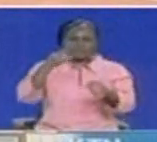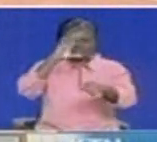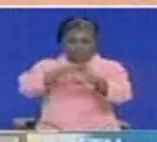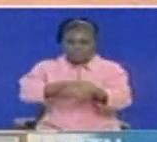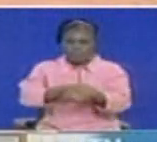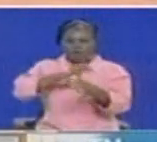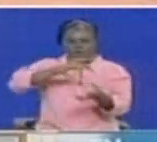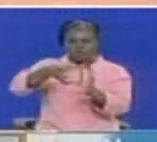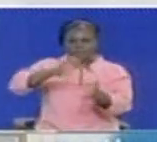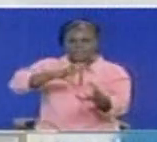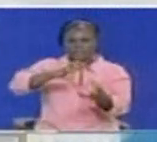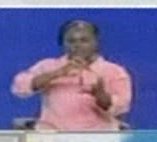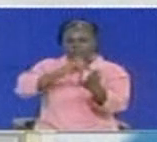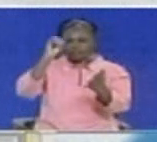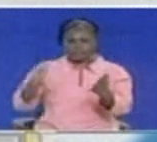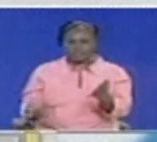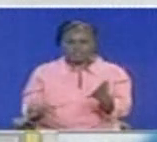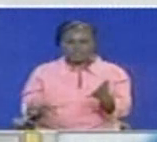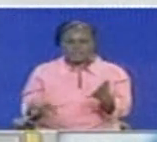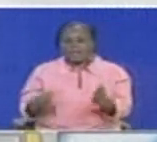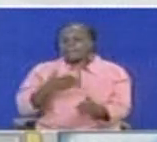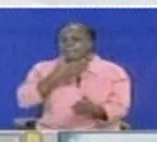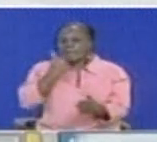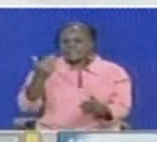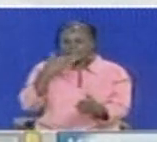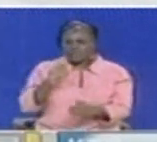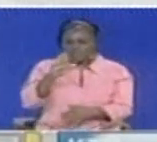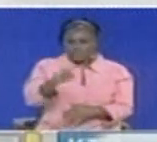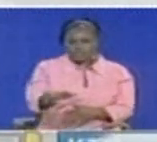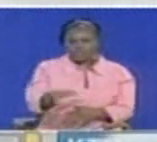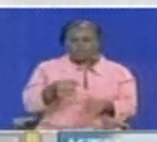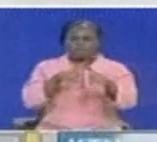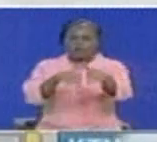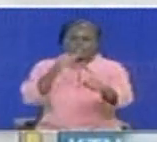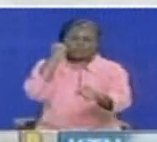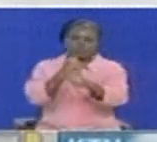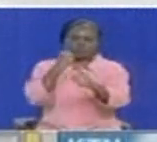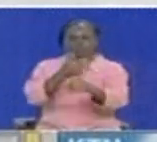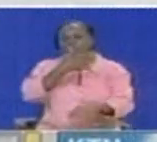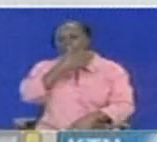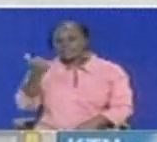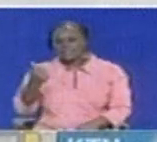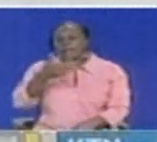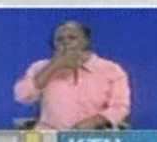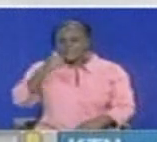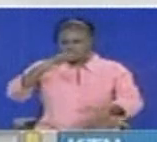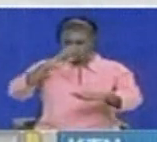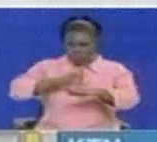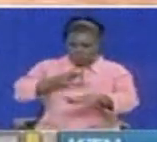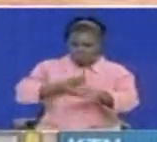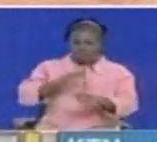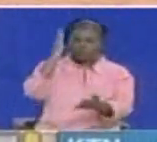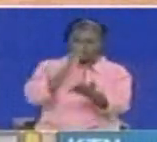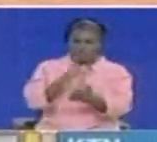automatic qualification. Our best foot is forward, and we're going to do our best. If our best is good enough, then we're sure I'm going to